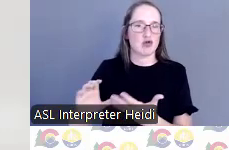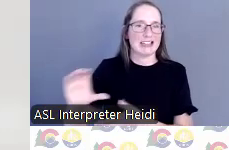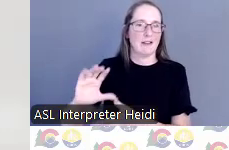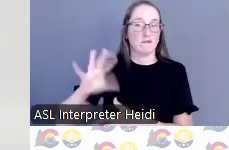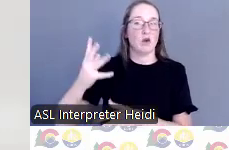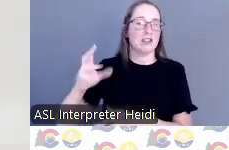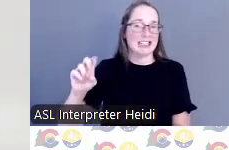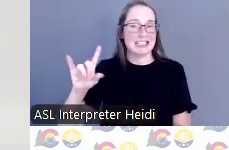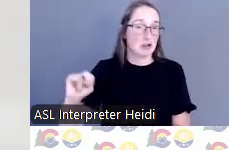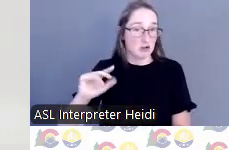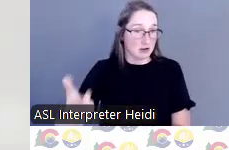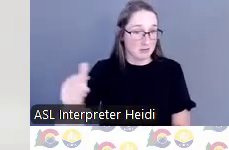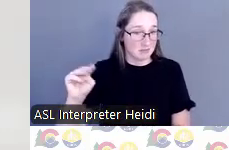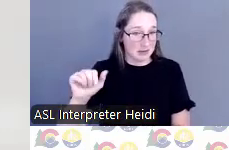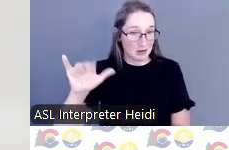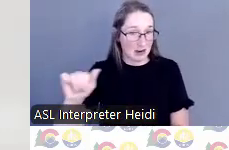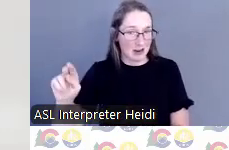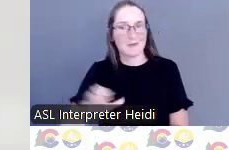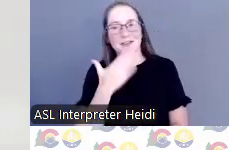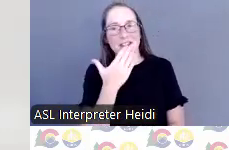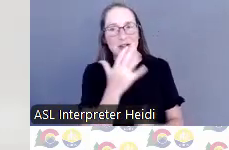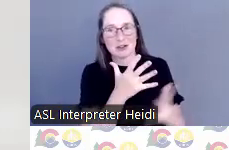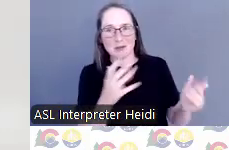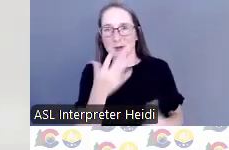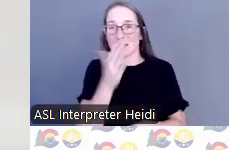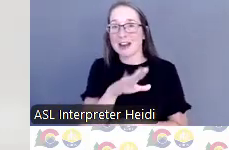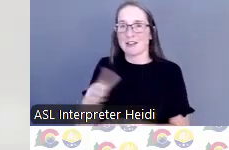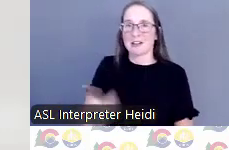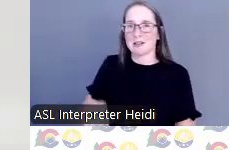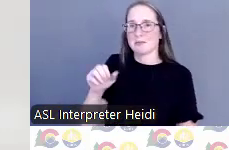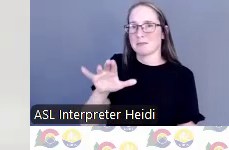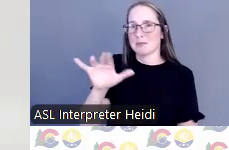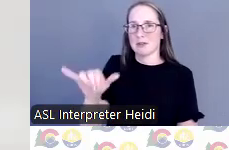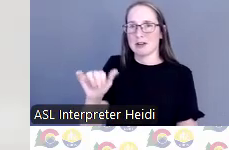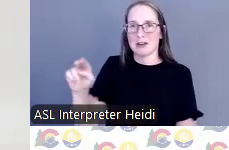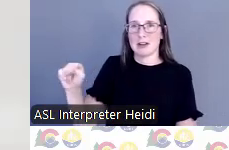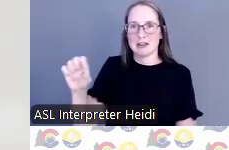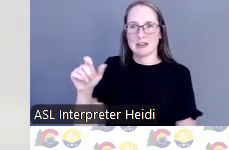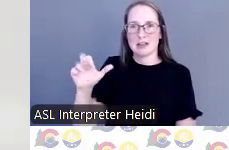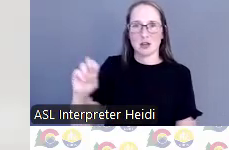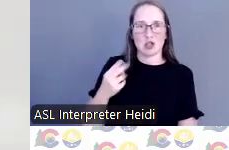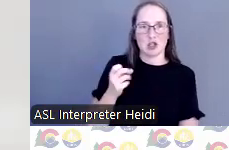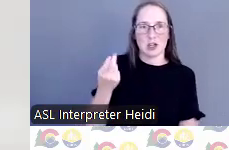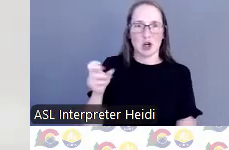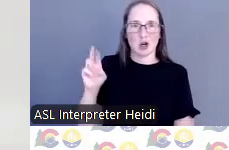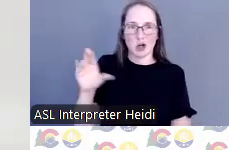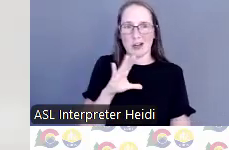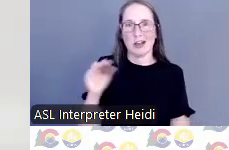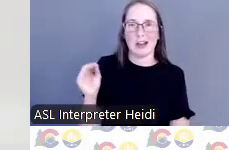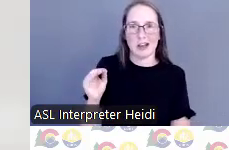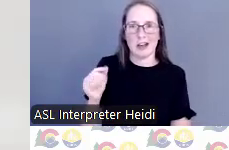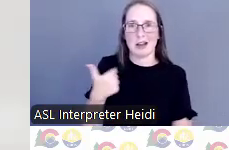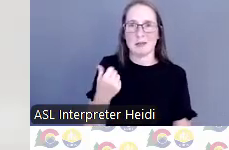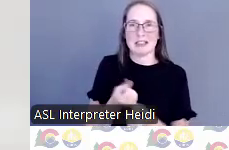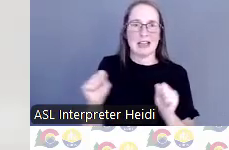over to you, Mariana. Thank you, Carrie, and good afternoon, everybody. My name is Mariana Sears. My pronouns are she, her, and I am a safety